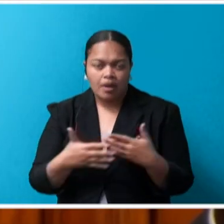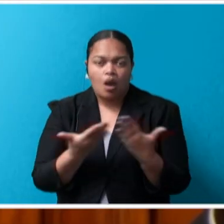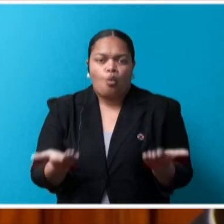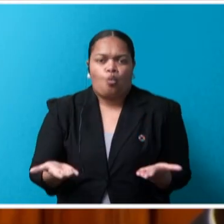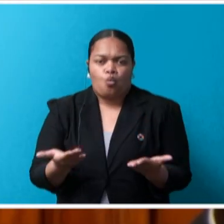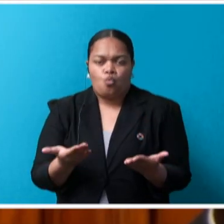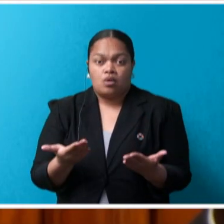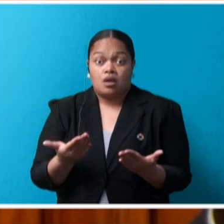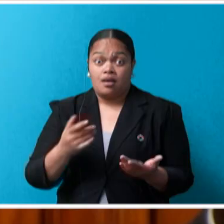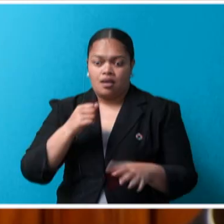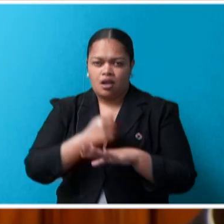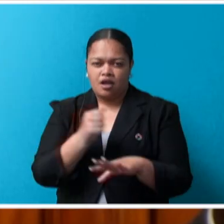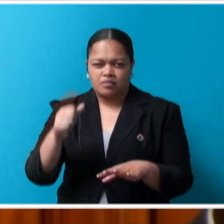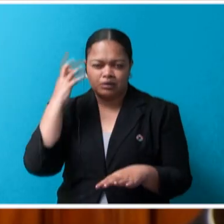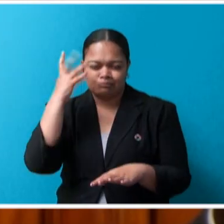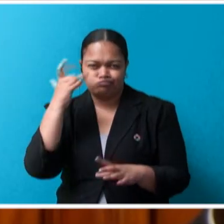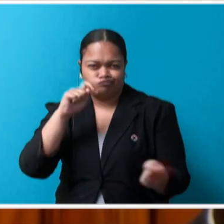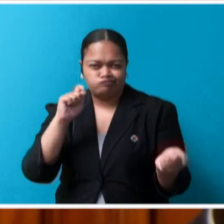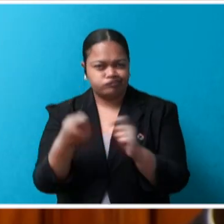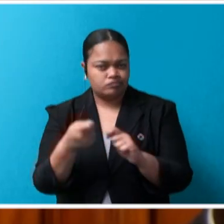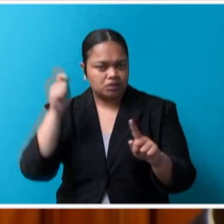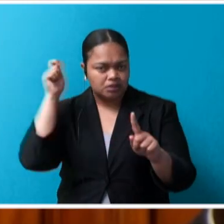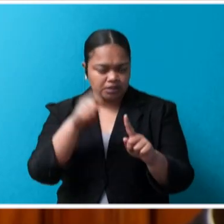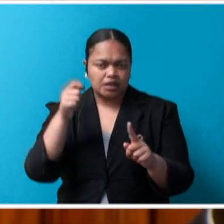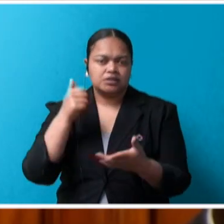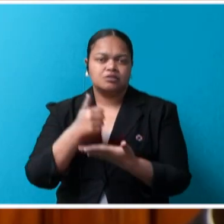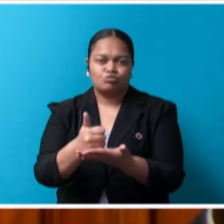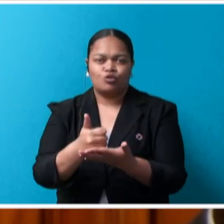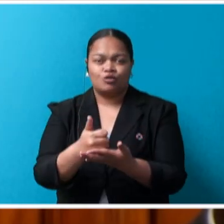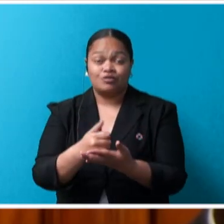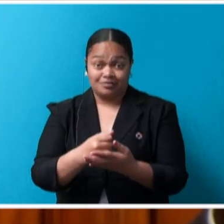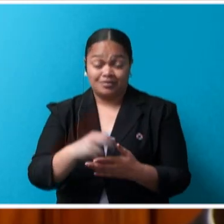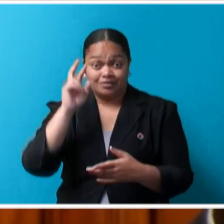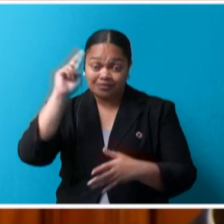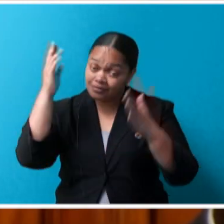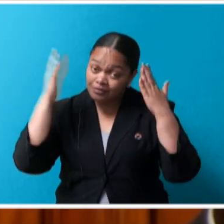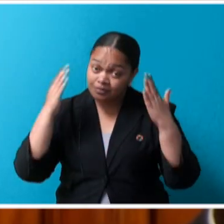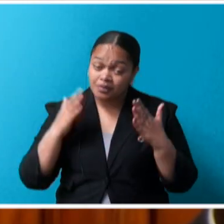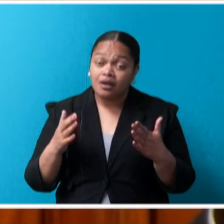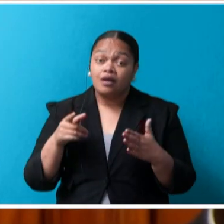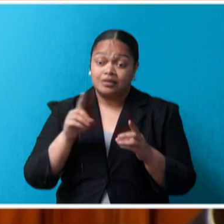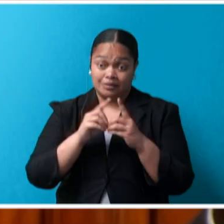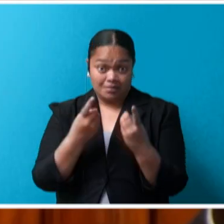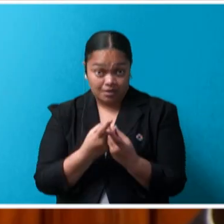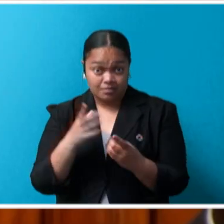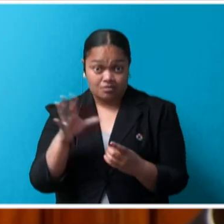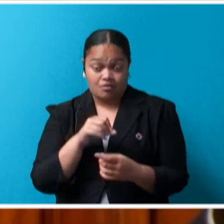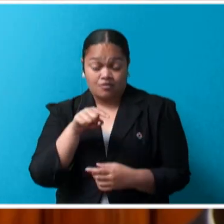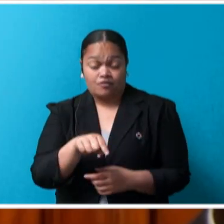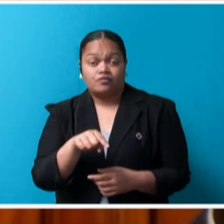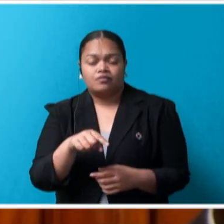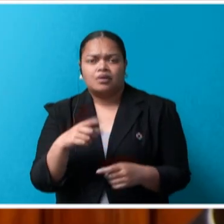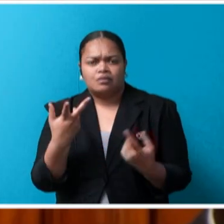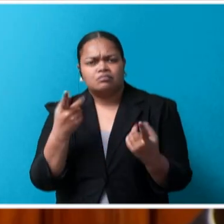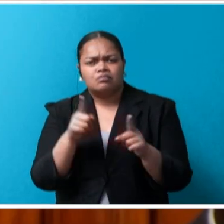changes, designs, and targets its support to. Mr. Speaker, sir, the Department of Cooperative has likewise